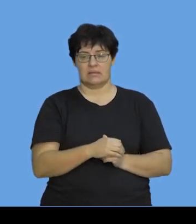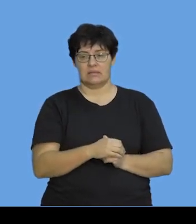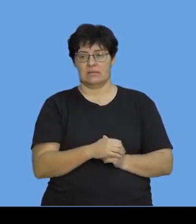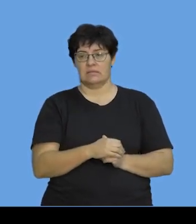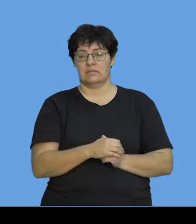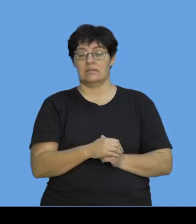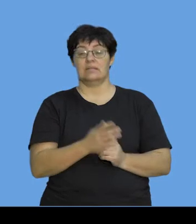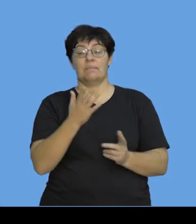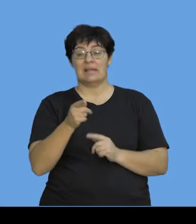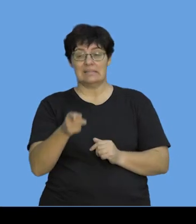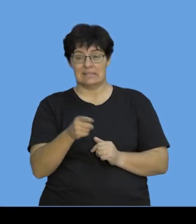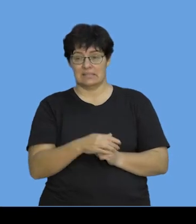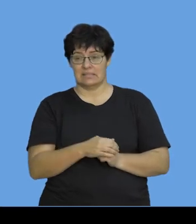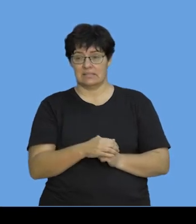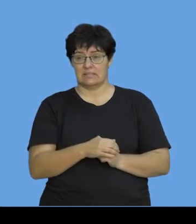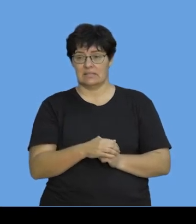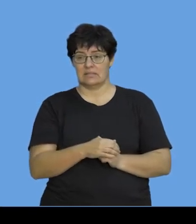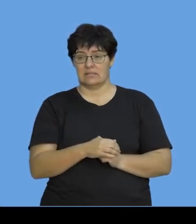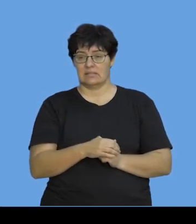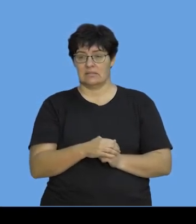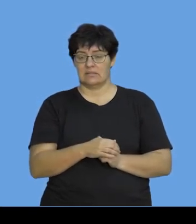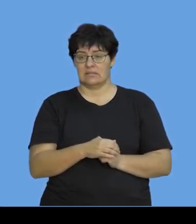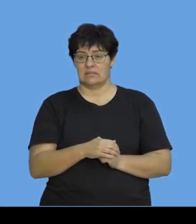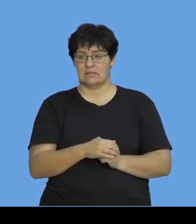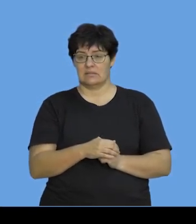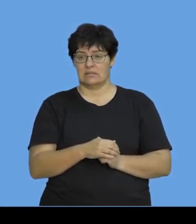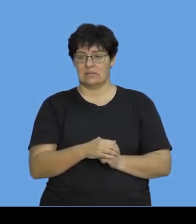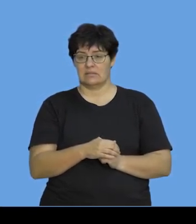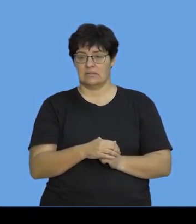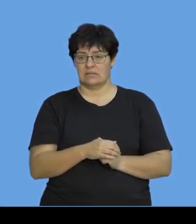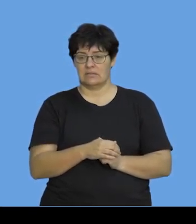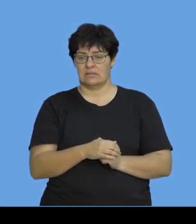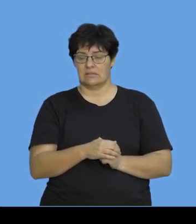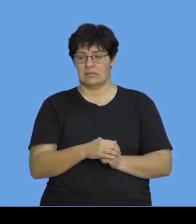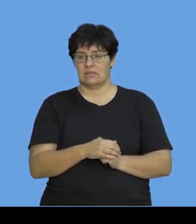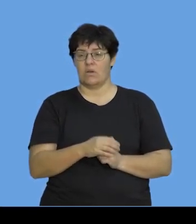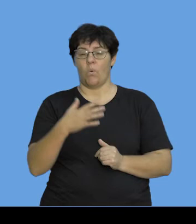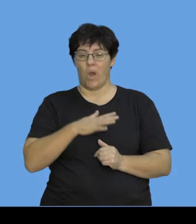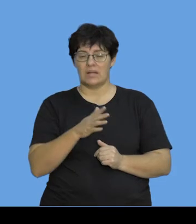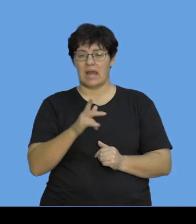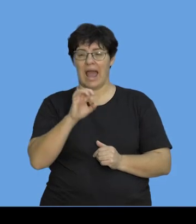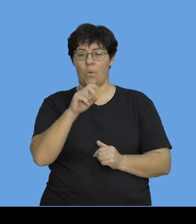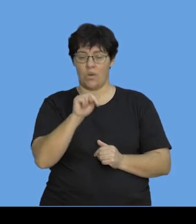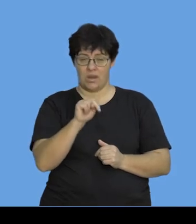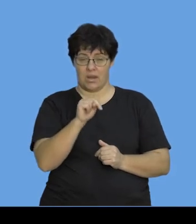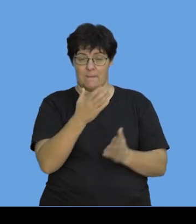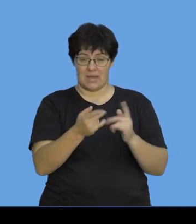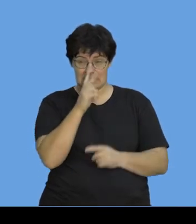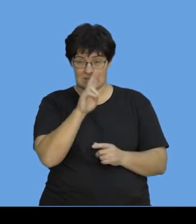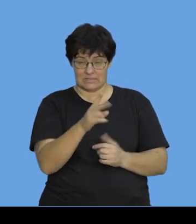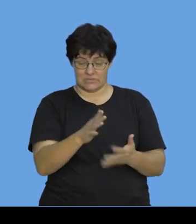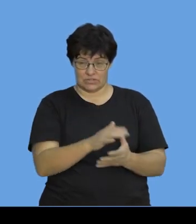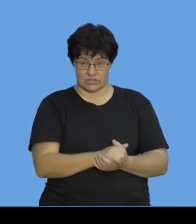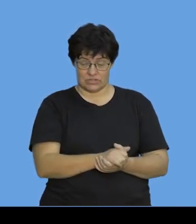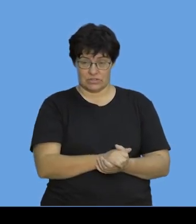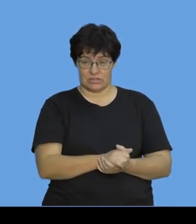case, we just want to check what is the mass of the iron, okay? This is what we have